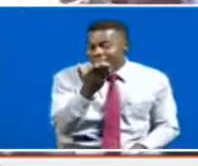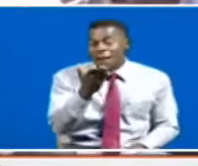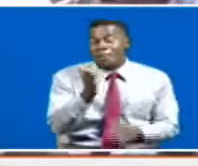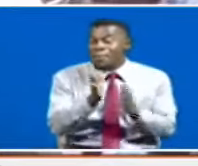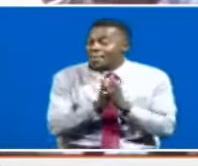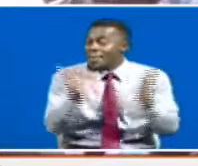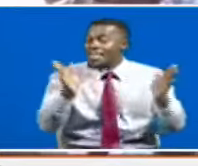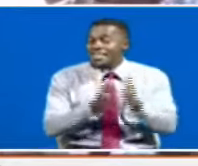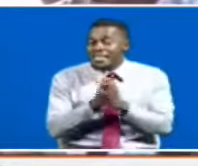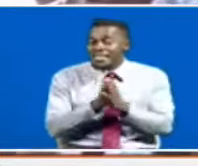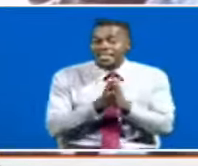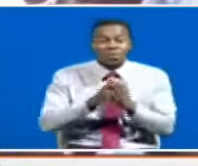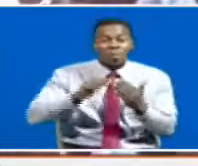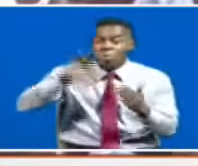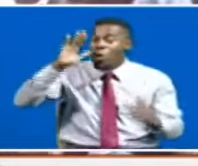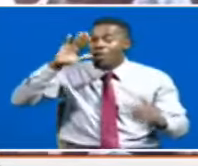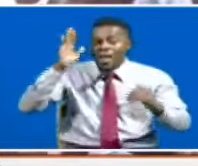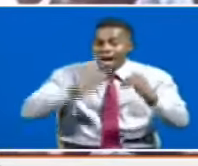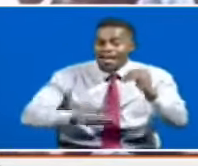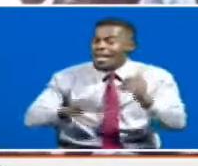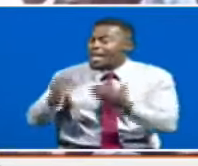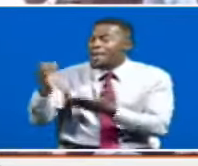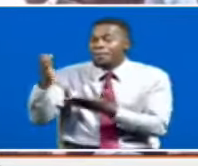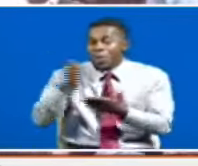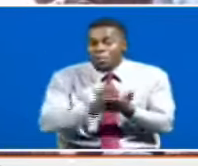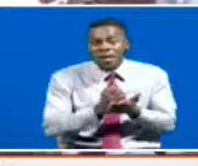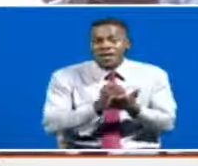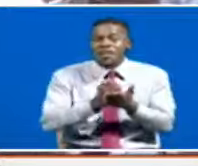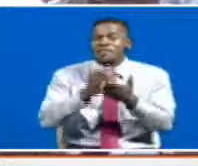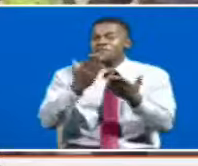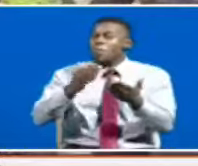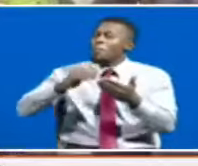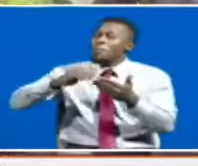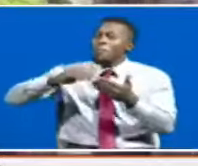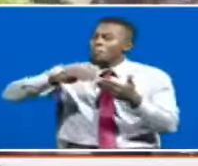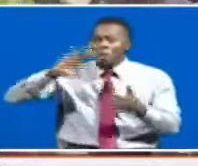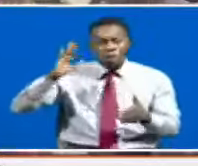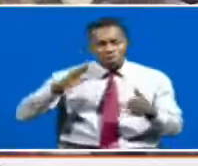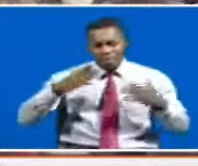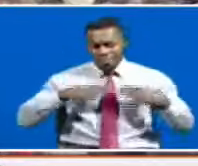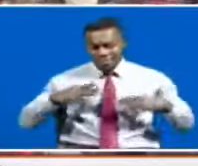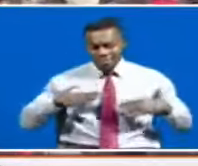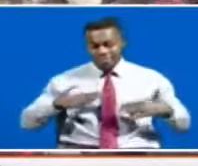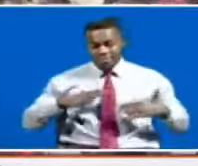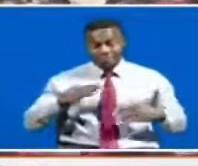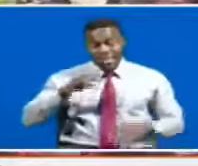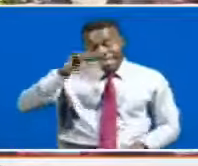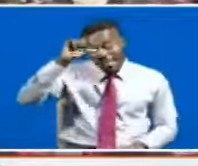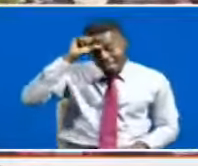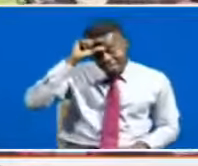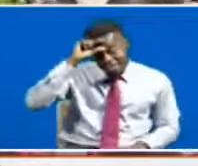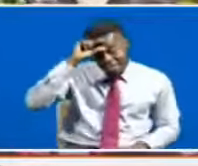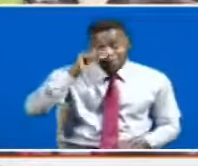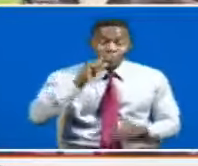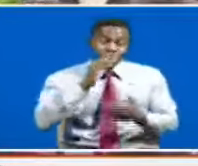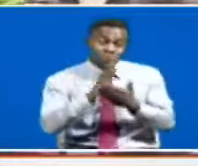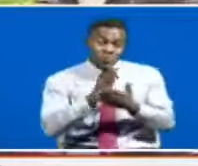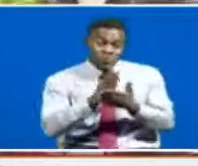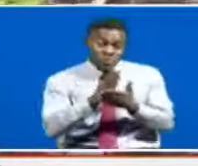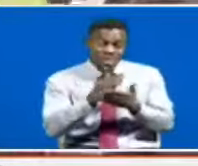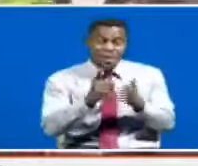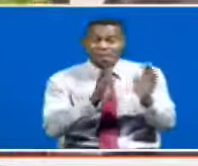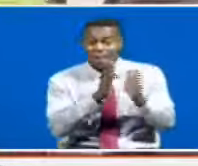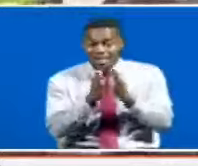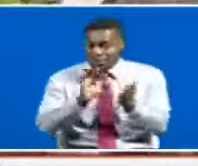public interest than the employment of millions of citizens. The government enacted the housing levy to fund the